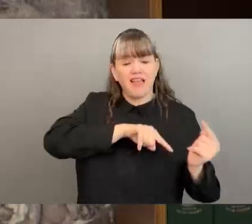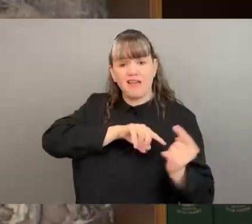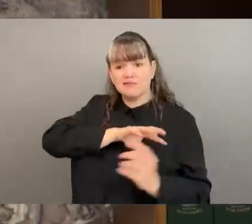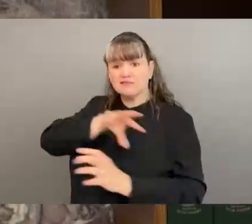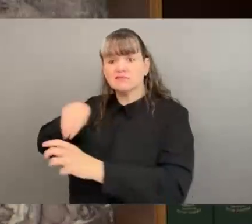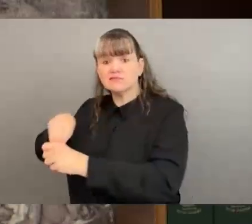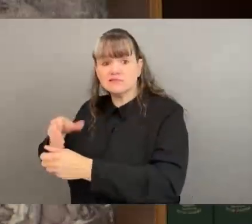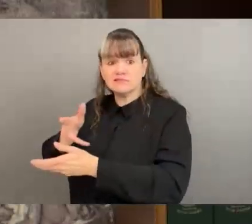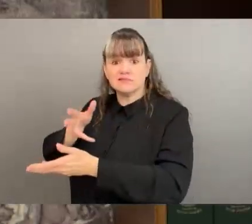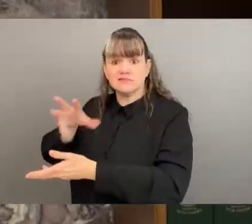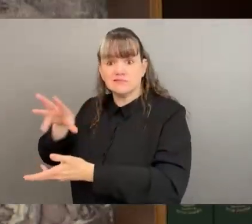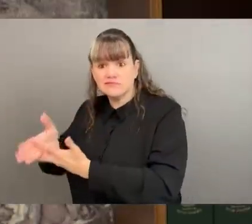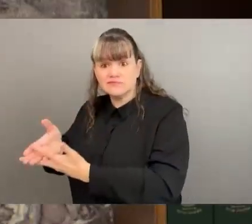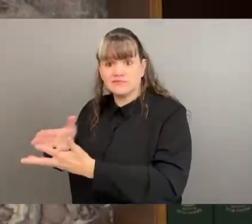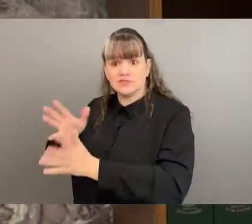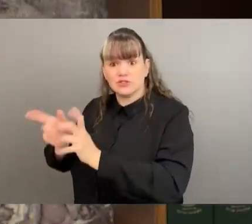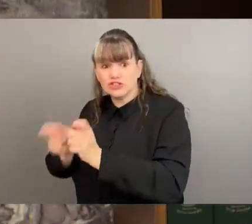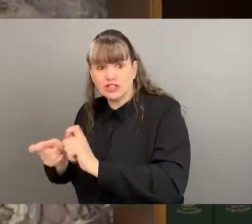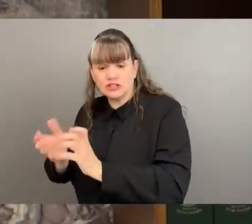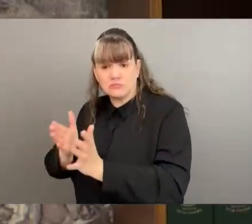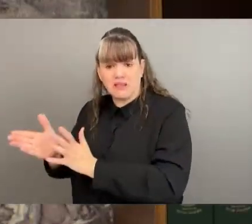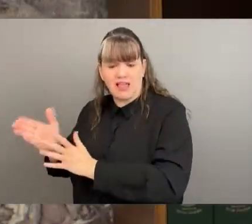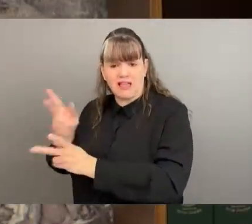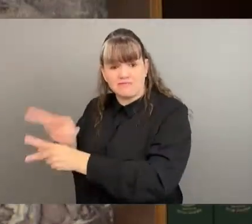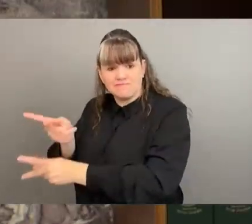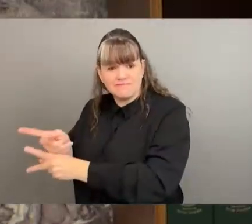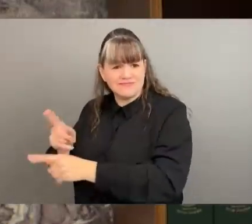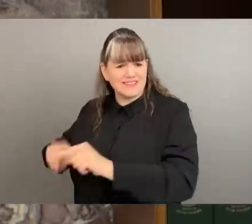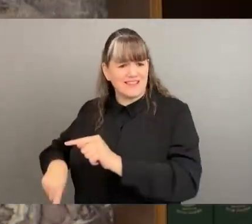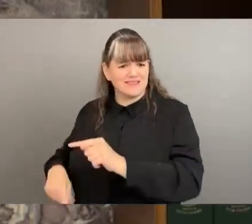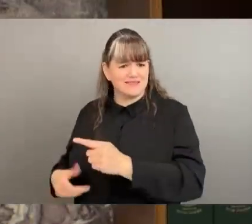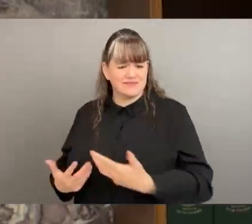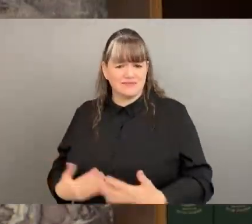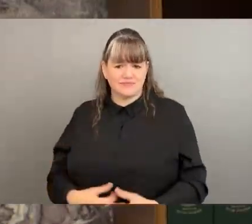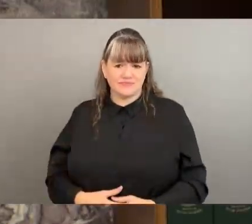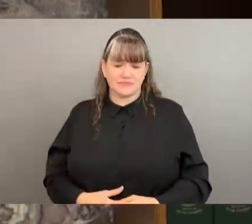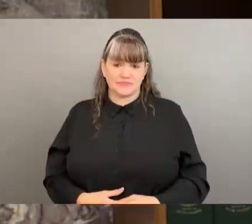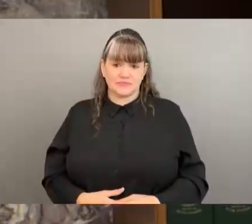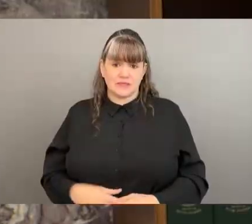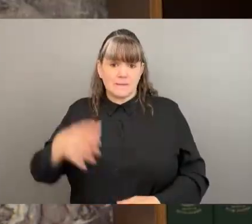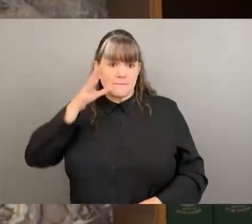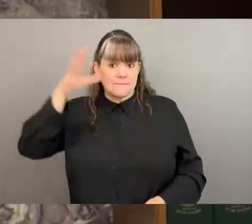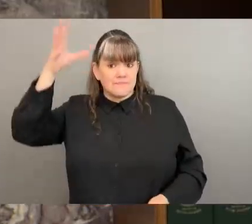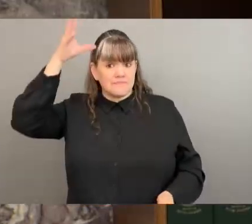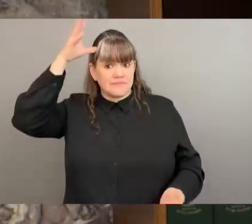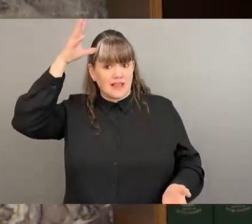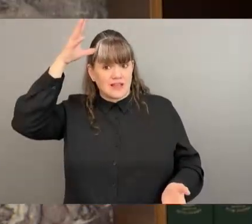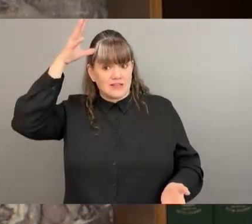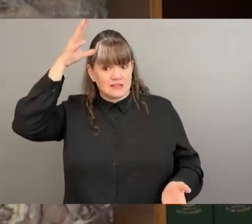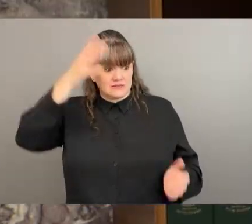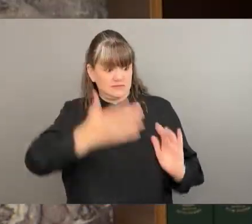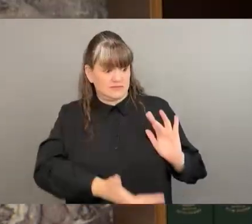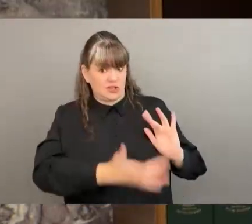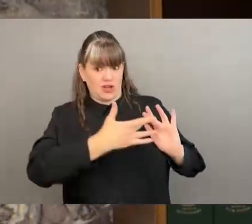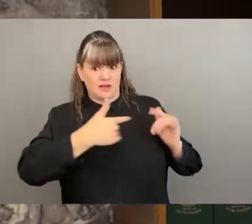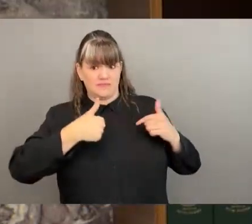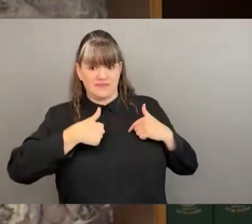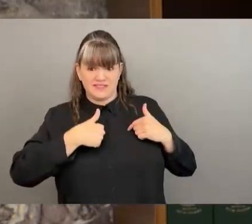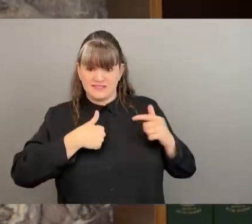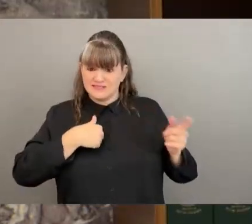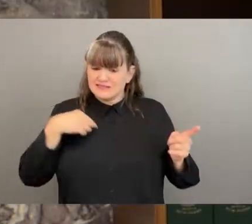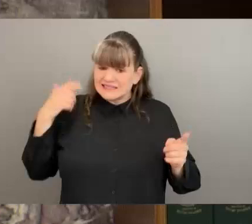this past weekend, that the attacker could have been their son. This man recently attempted